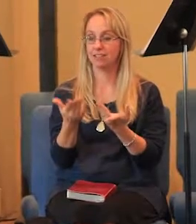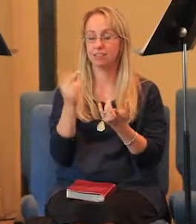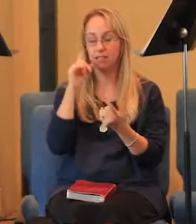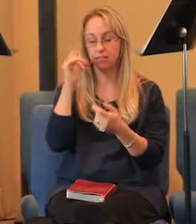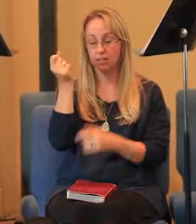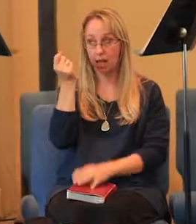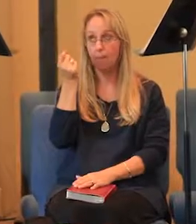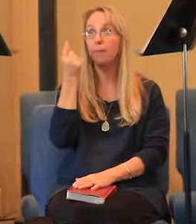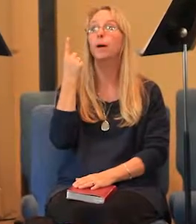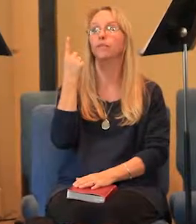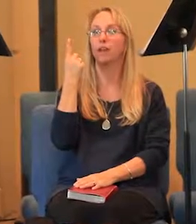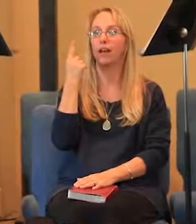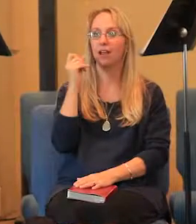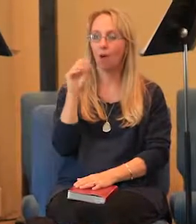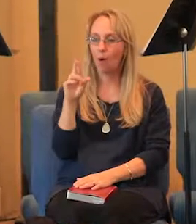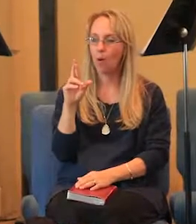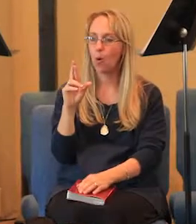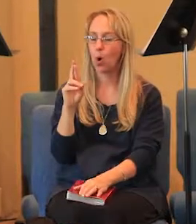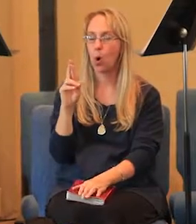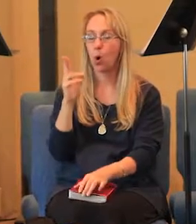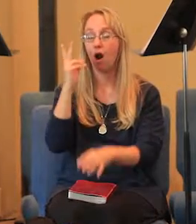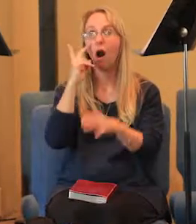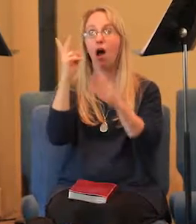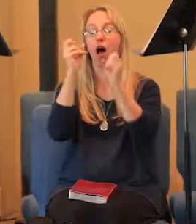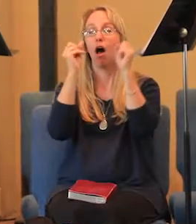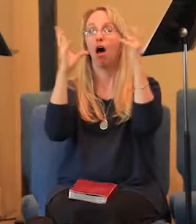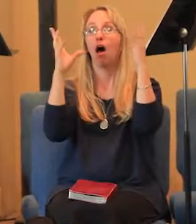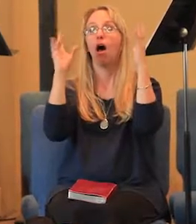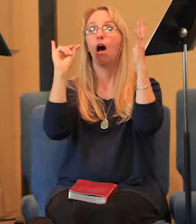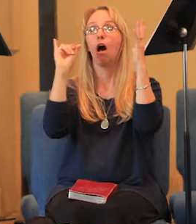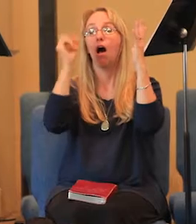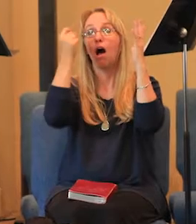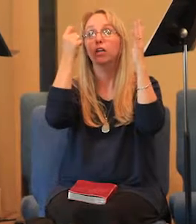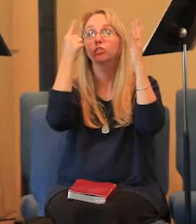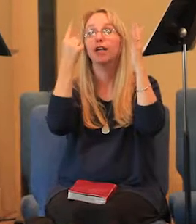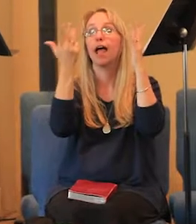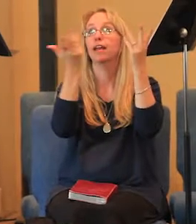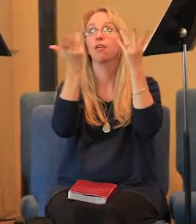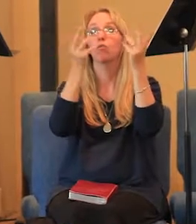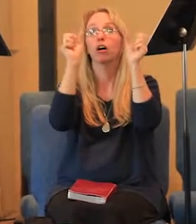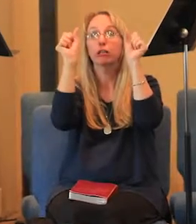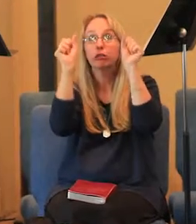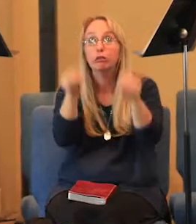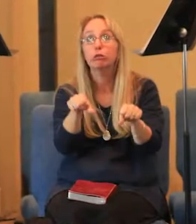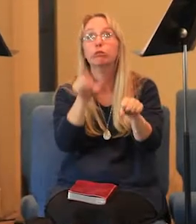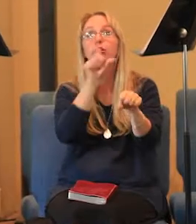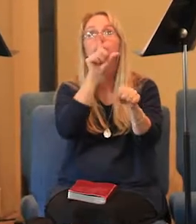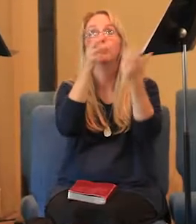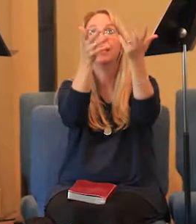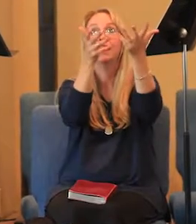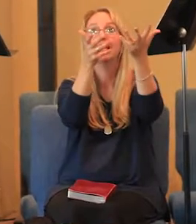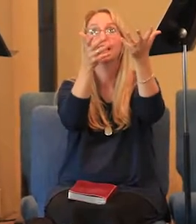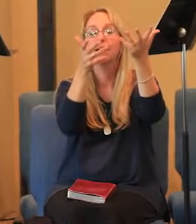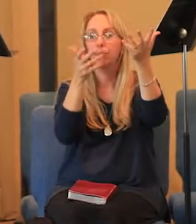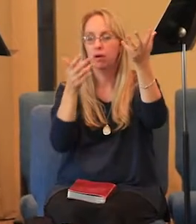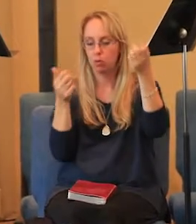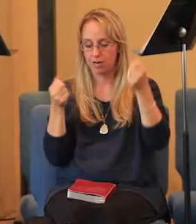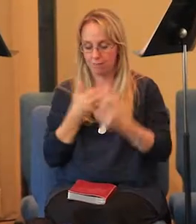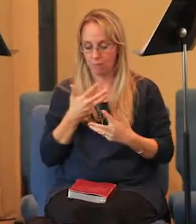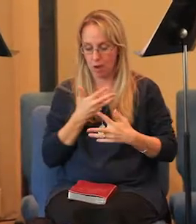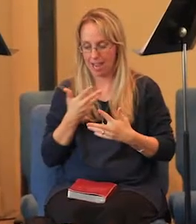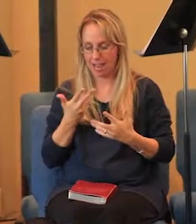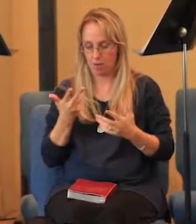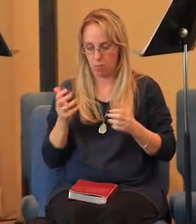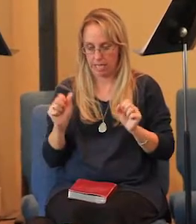this epiphany, if you will, or this vision or this sight of what could be, but we're afraid of